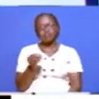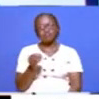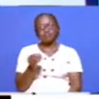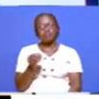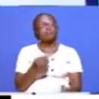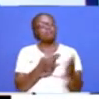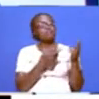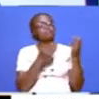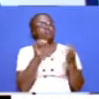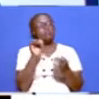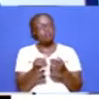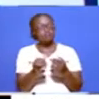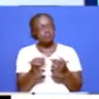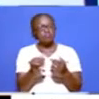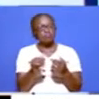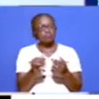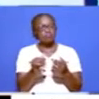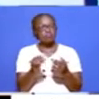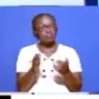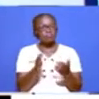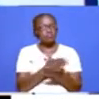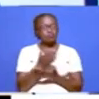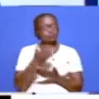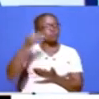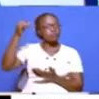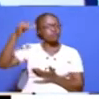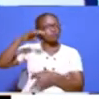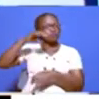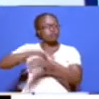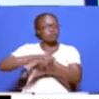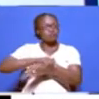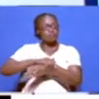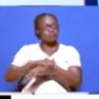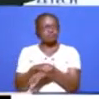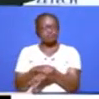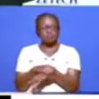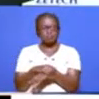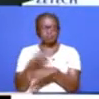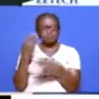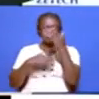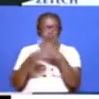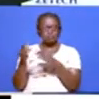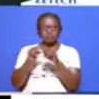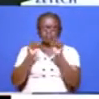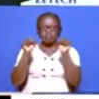we will get some of this energy into our university system.